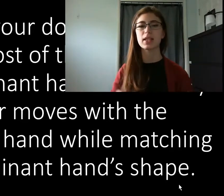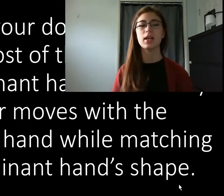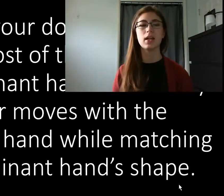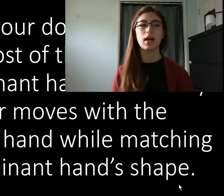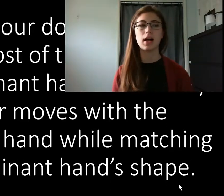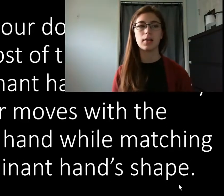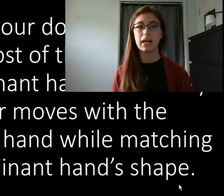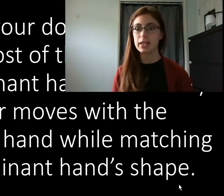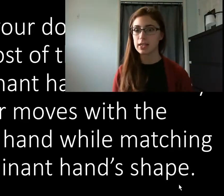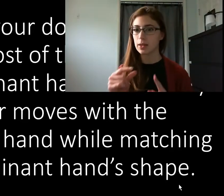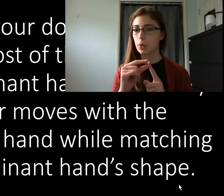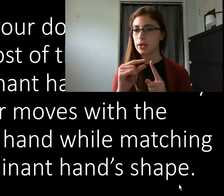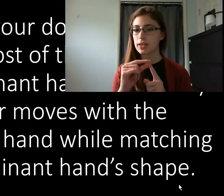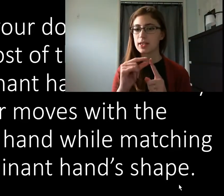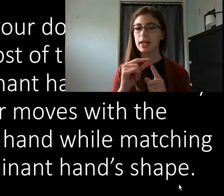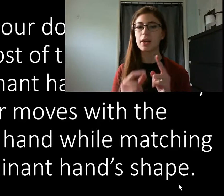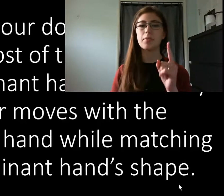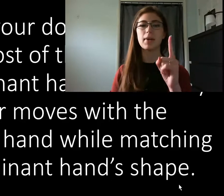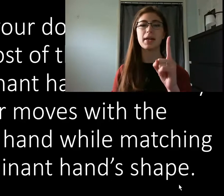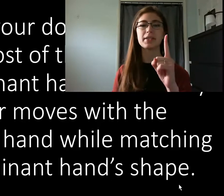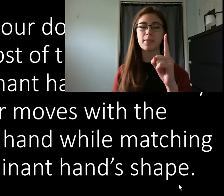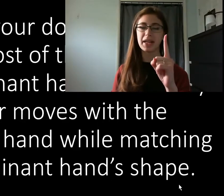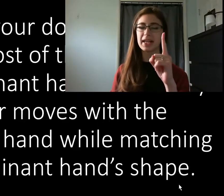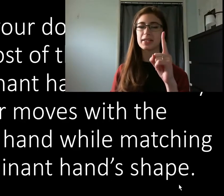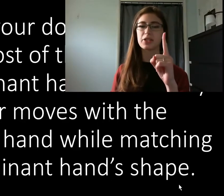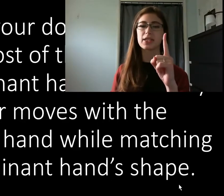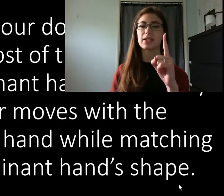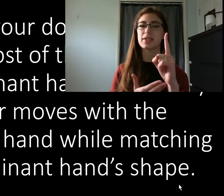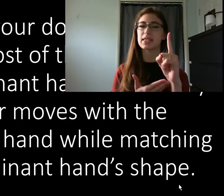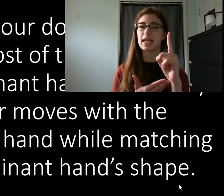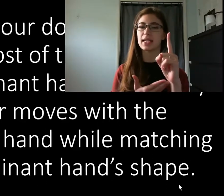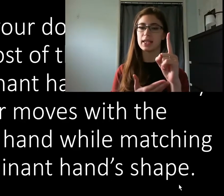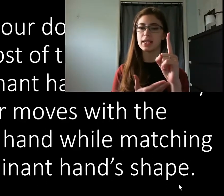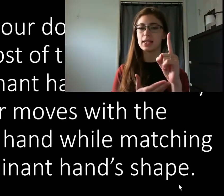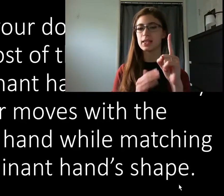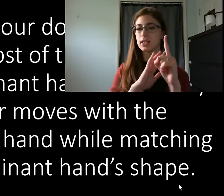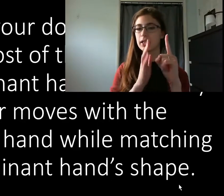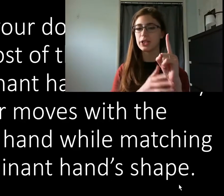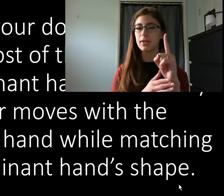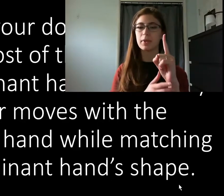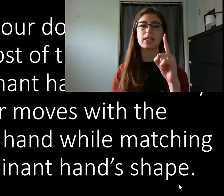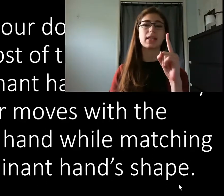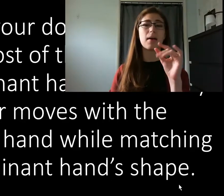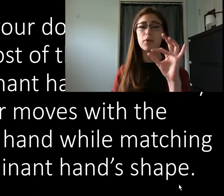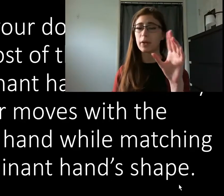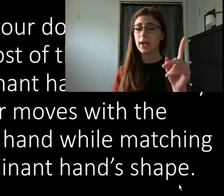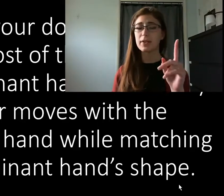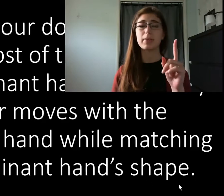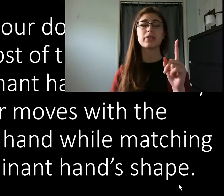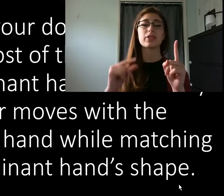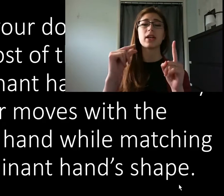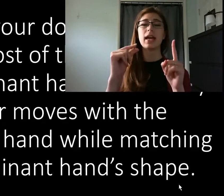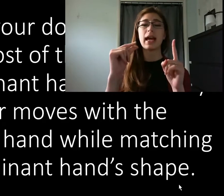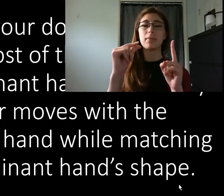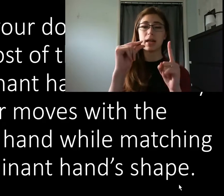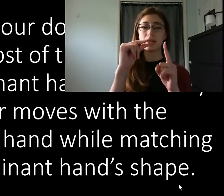movement. I did the sign word a second ago. My non-dominant hand is just kind of staying in this shape. It's not moving around a